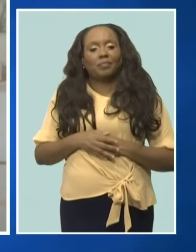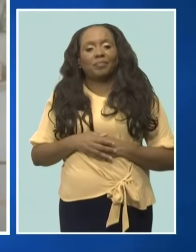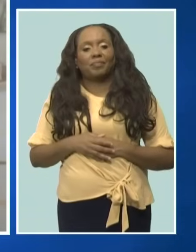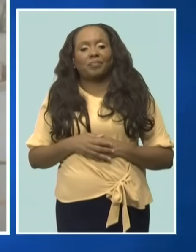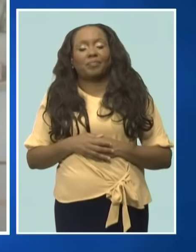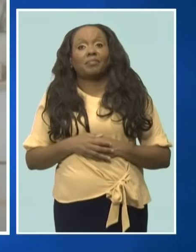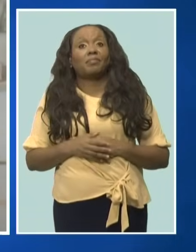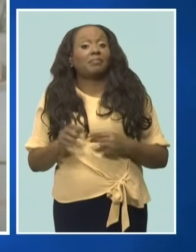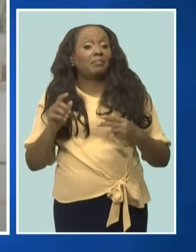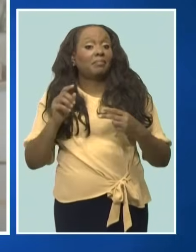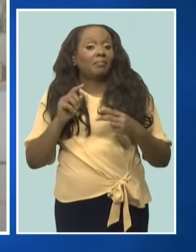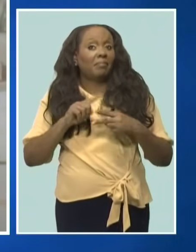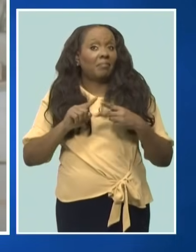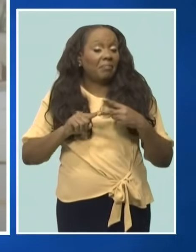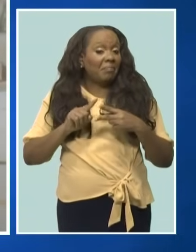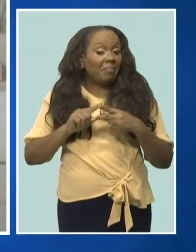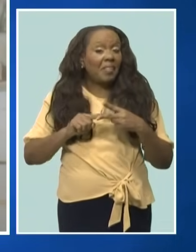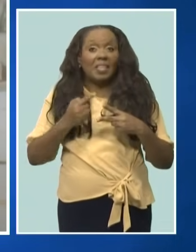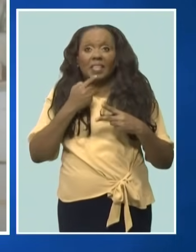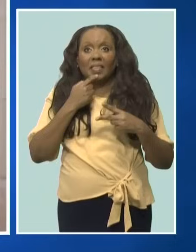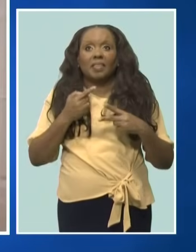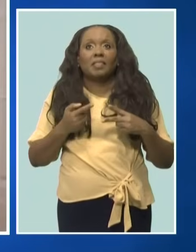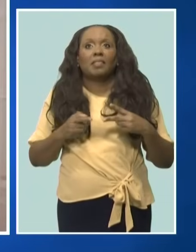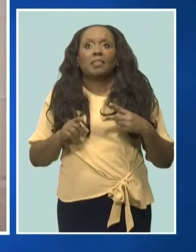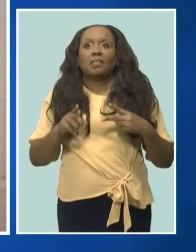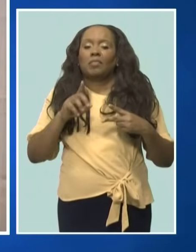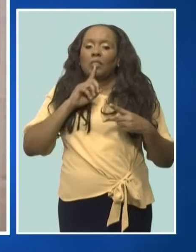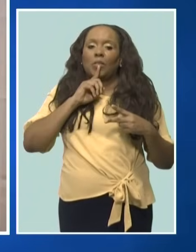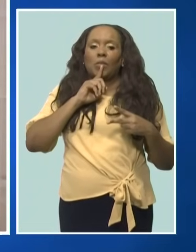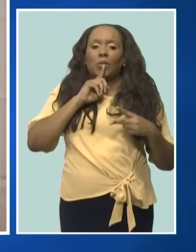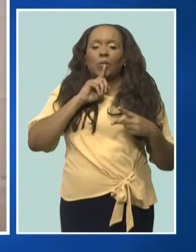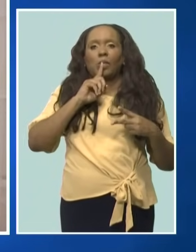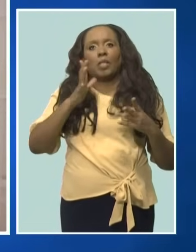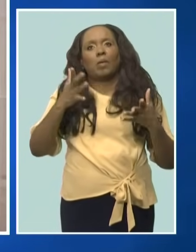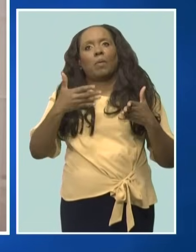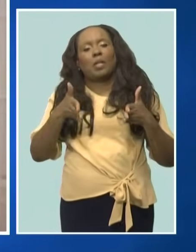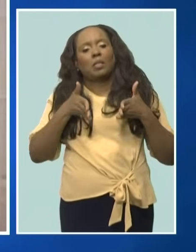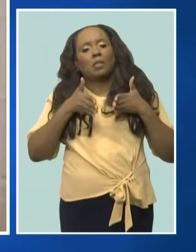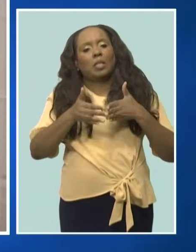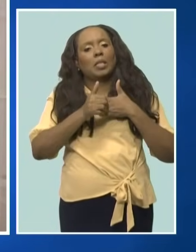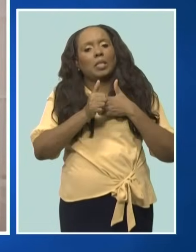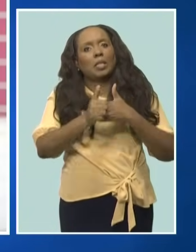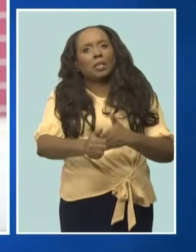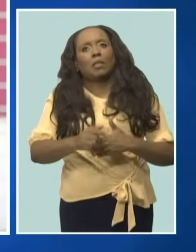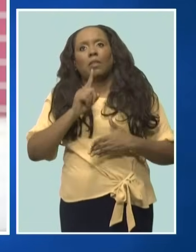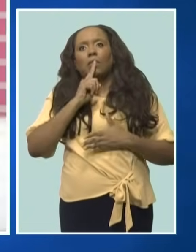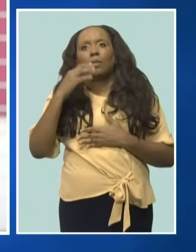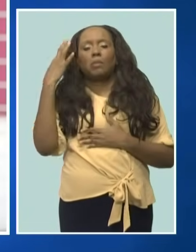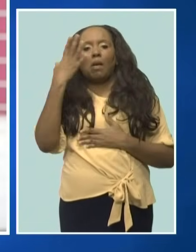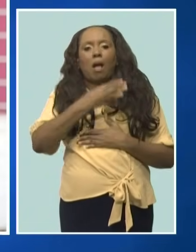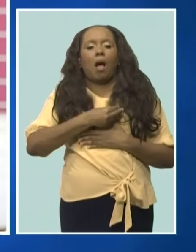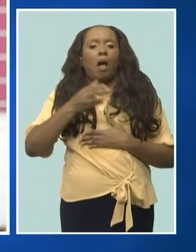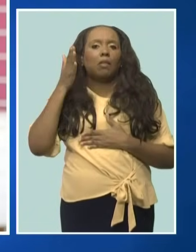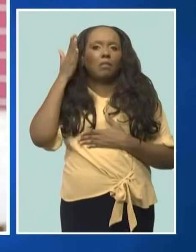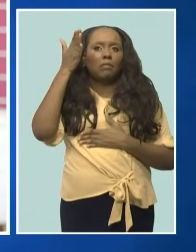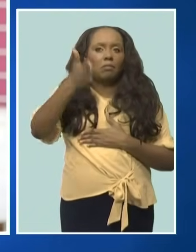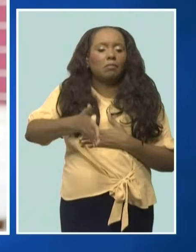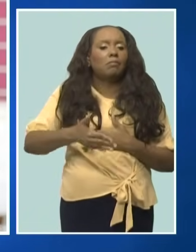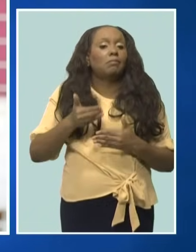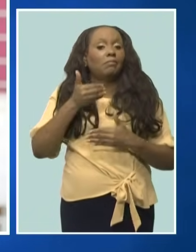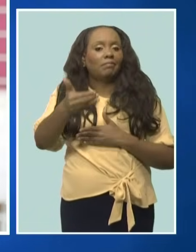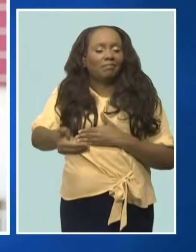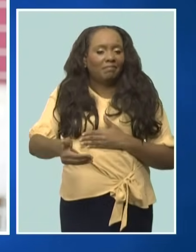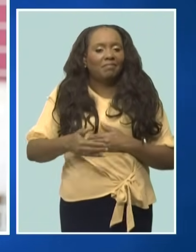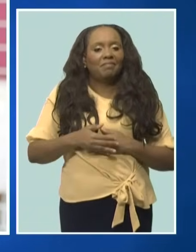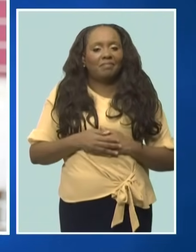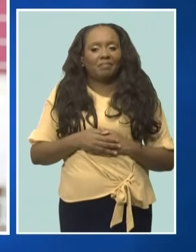2 entities tell the Business Report they are laying a roadmap for a dual highway ahead. Trevor Thorpe for